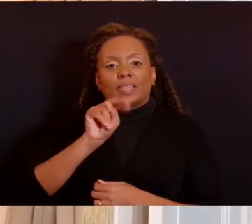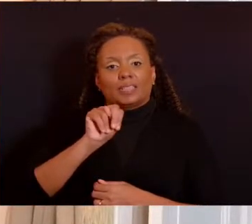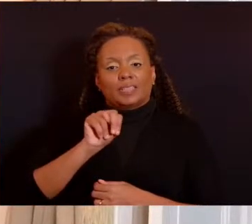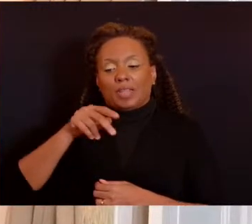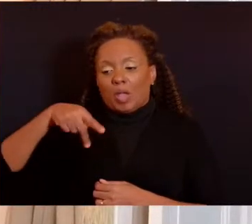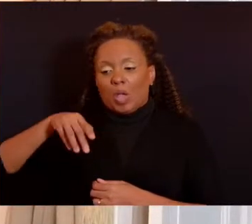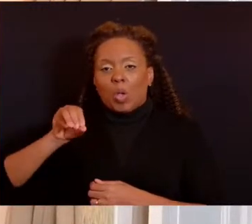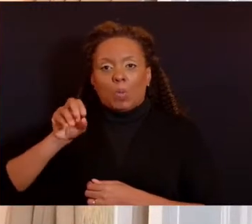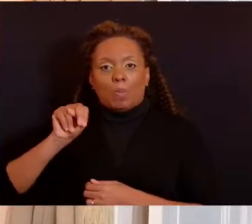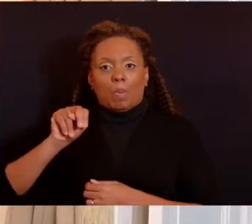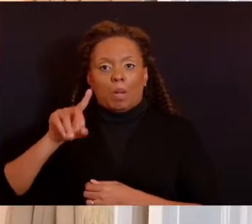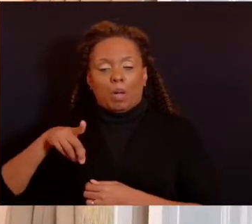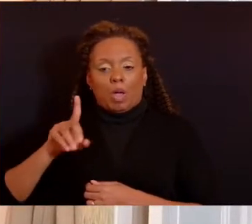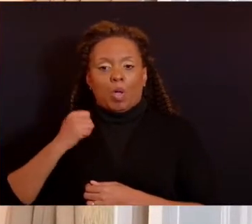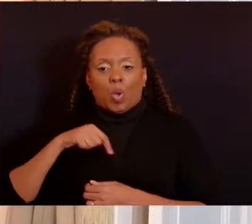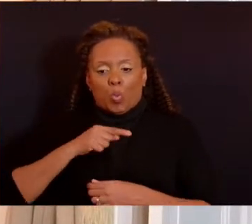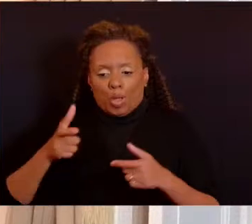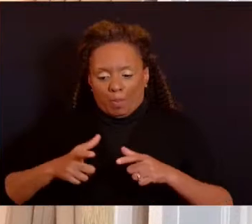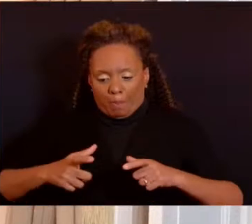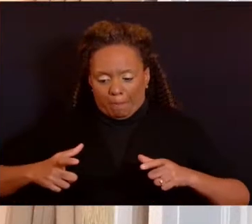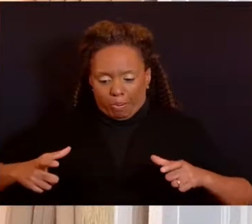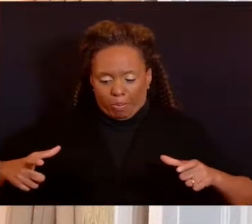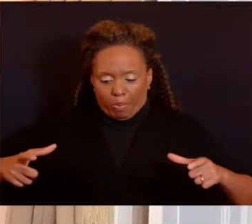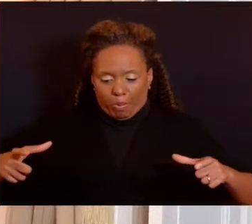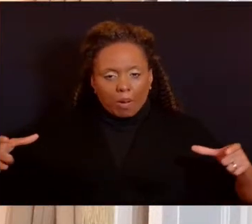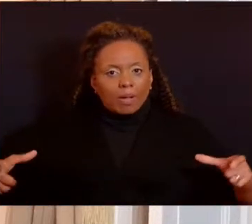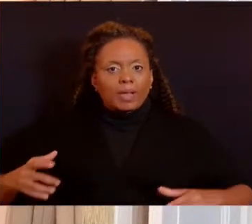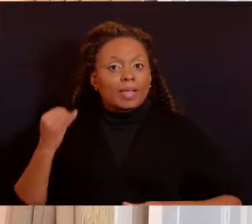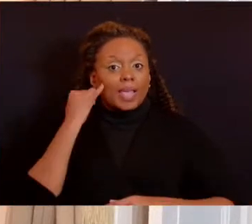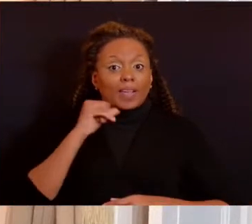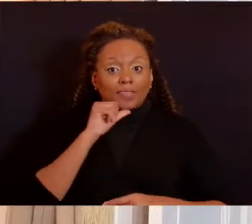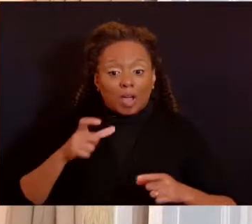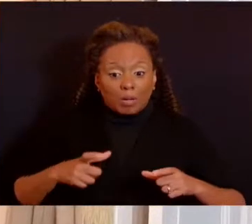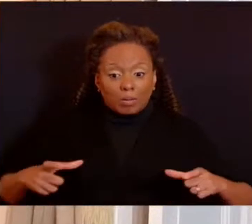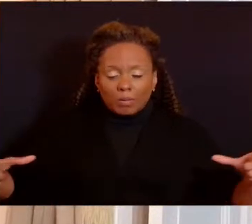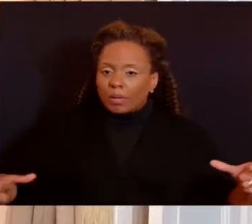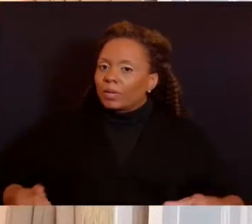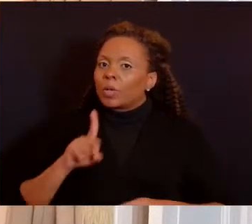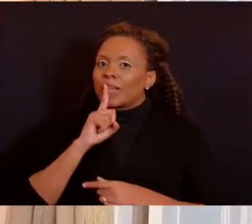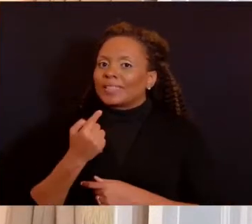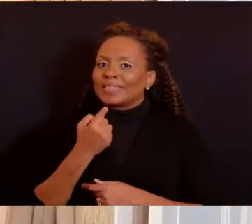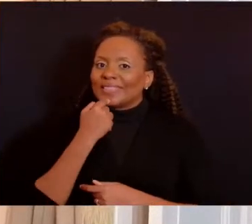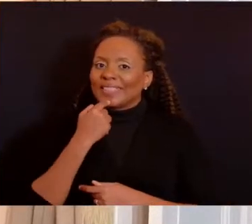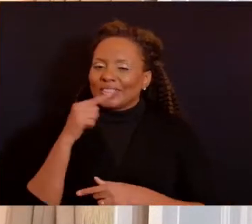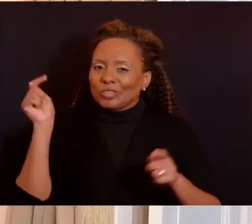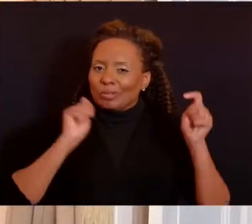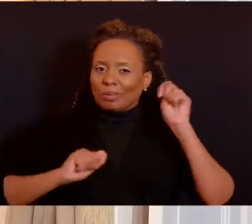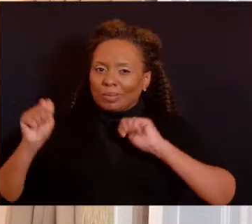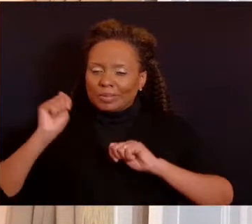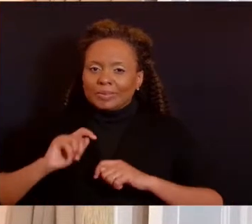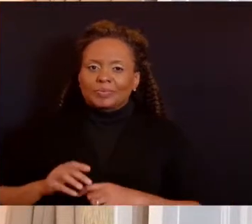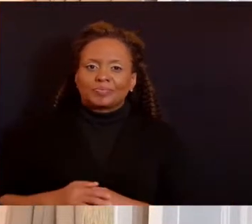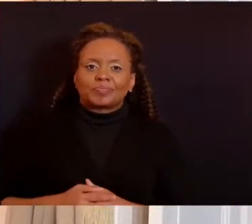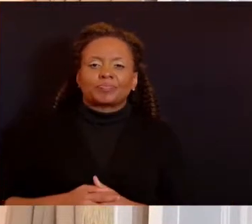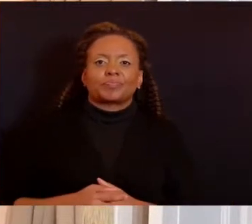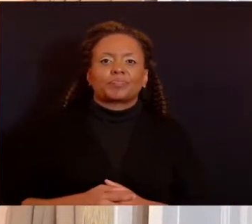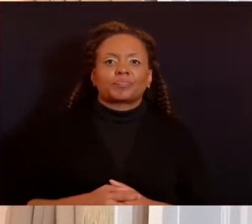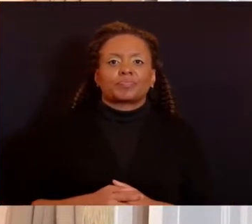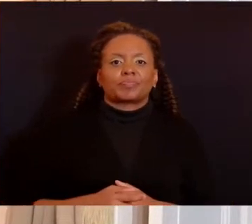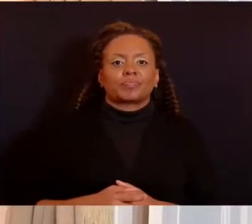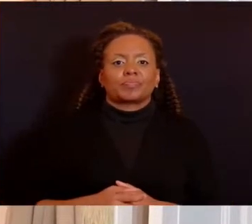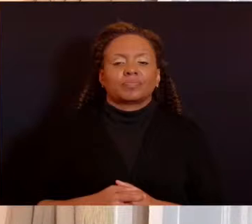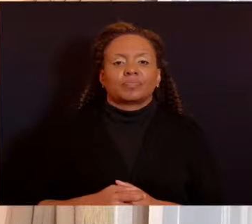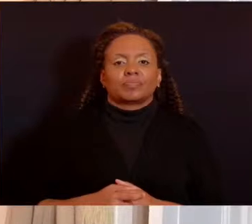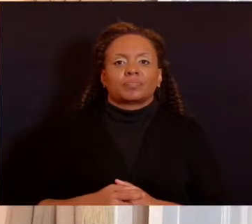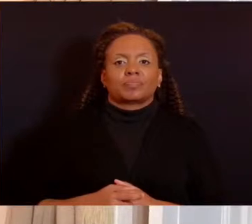the width and depth of the canal, because without that, we would be in serious trouble. And I think that, one of my